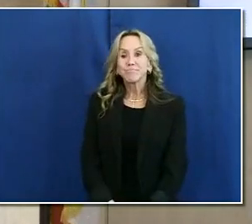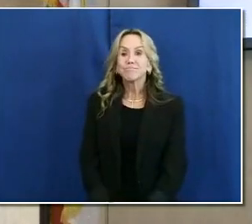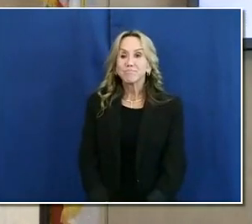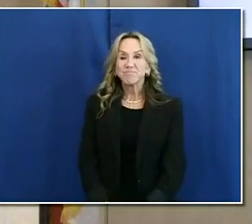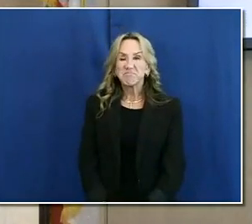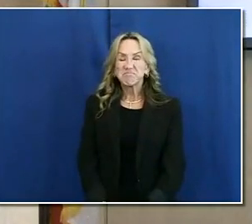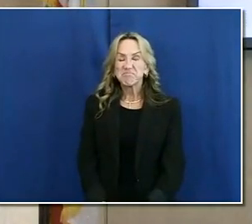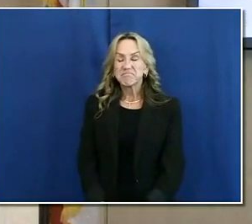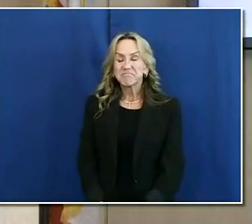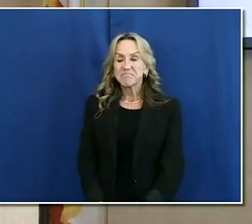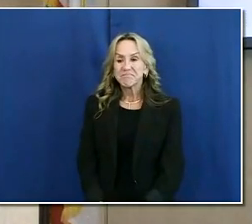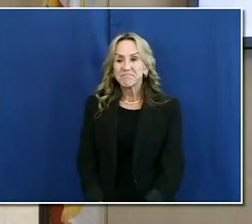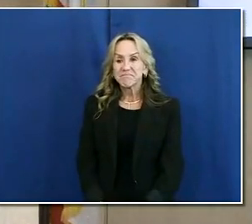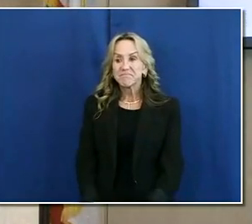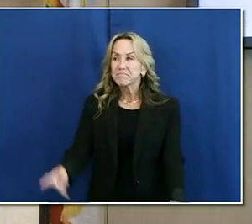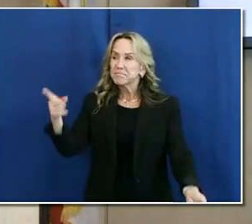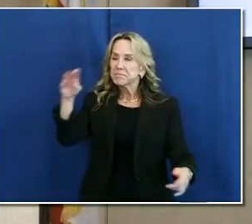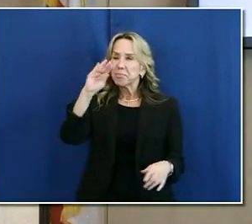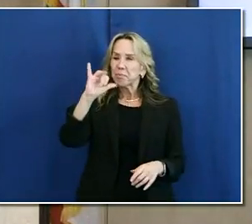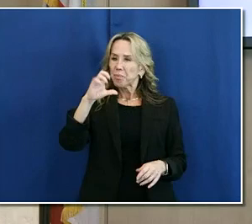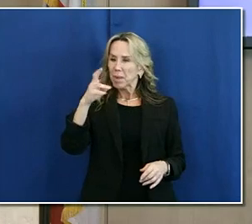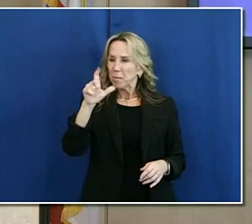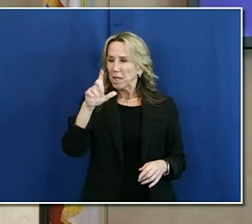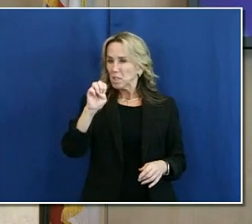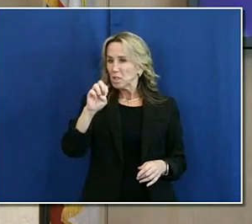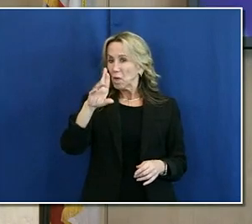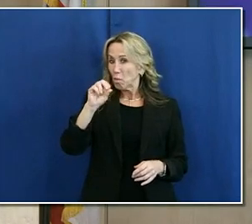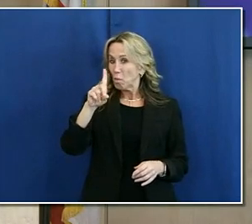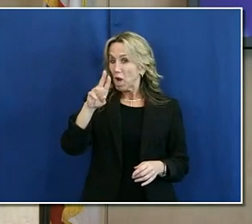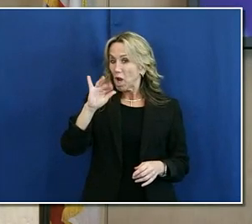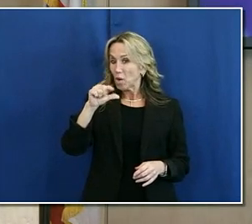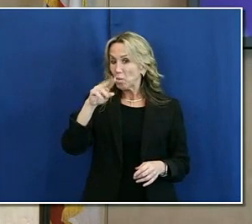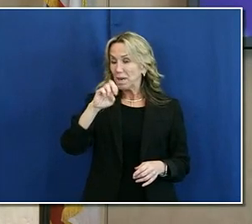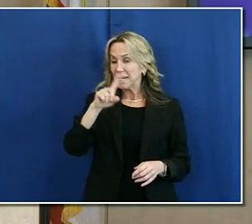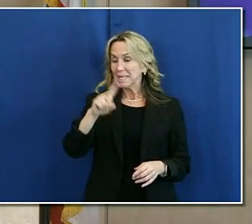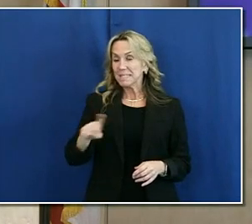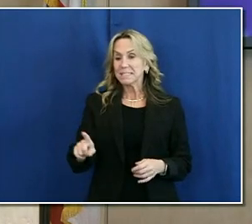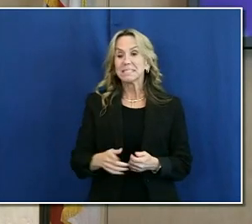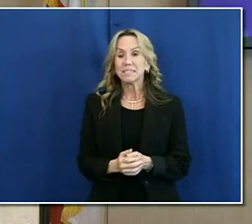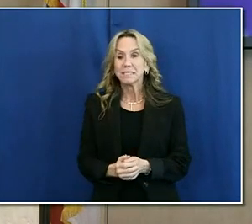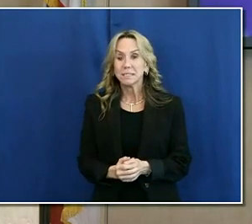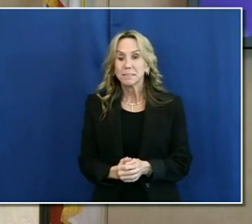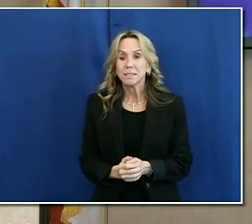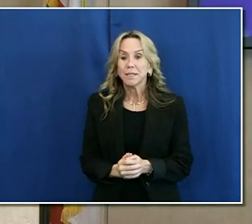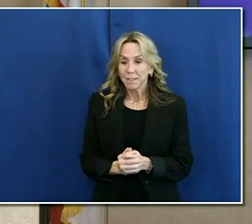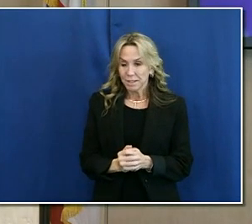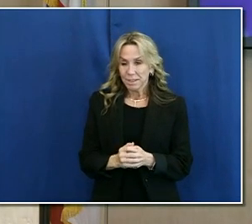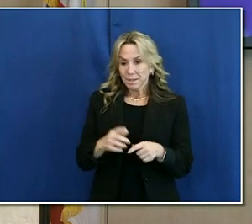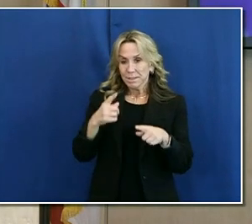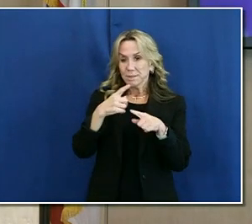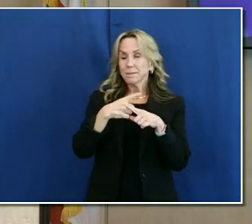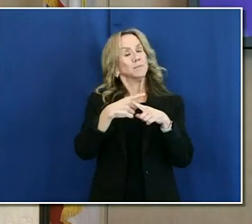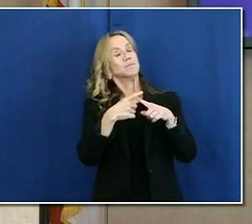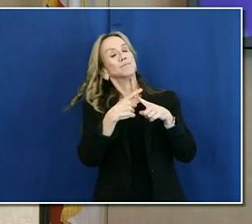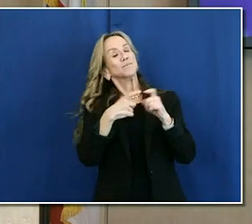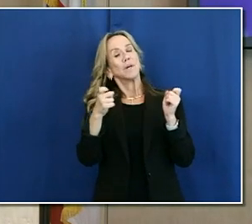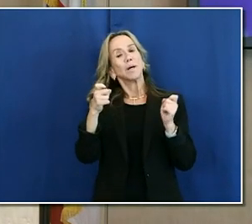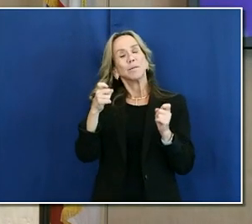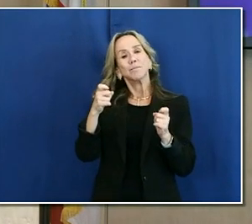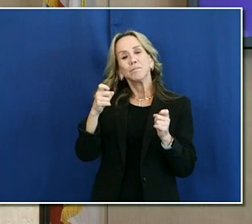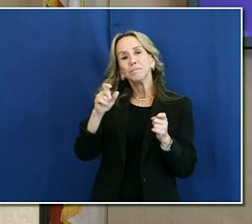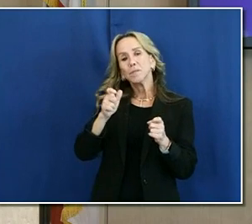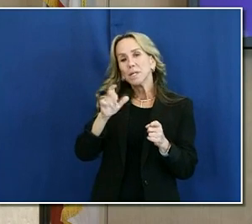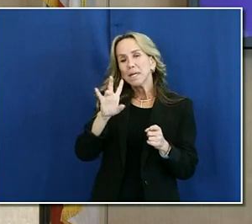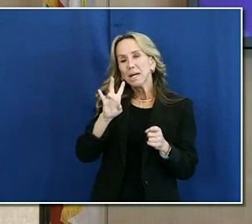Yes, this question is from Michelle Rodriguez from Telemundo 20 and NBC 7. She asks, are you fearful